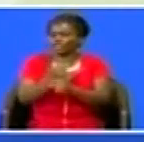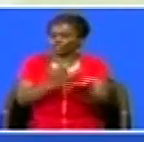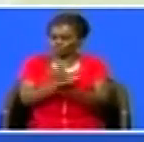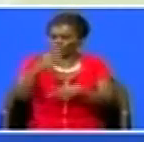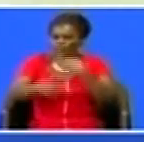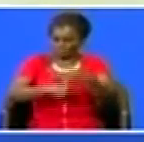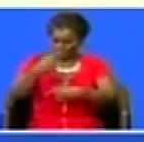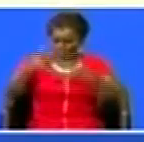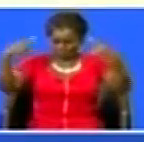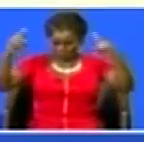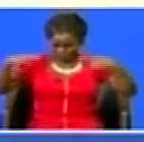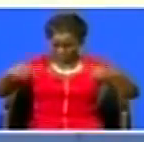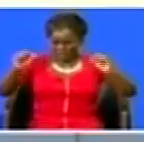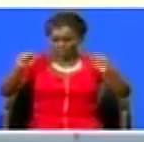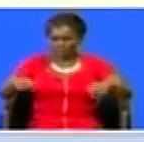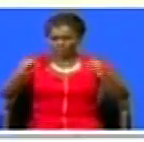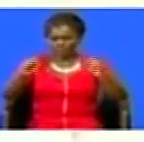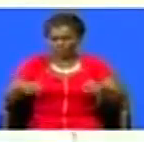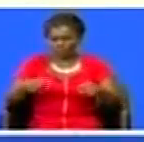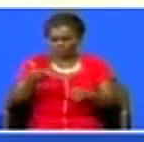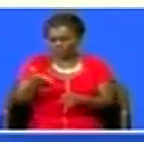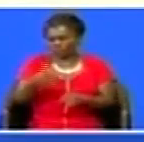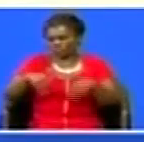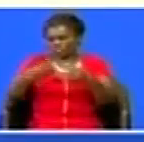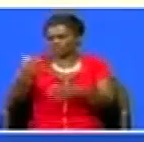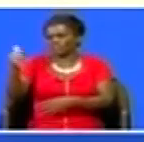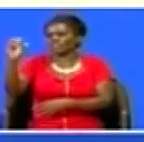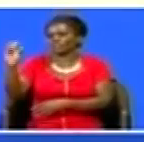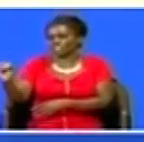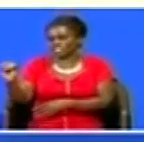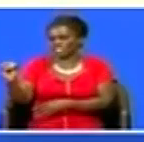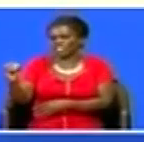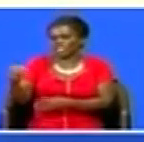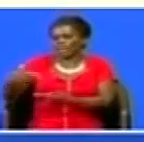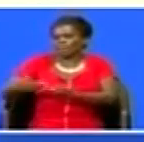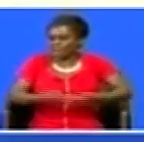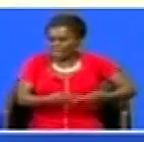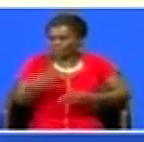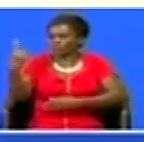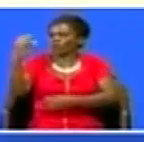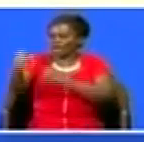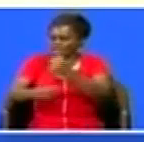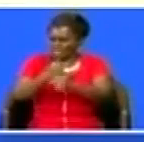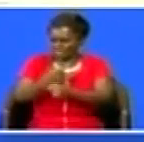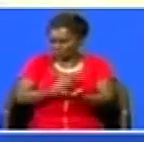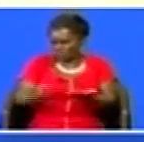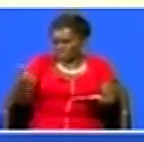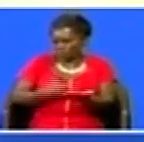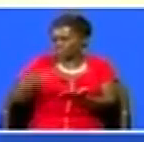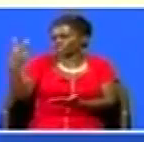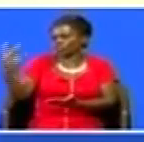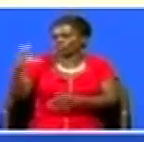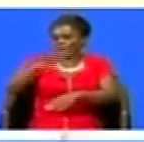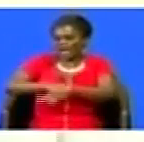the process is a success. Possible for this donor cow to give up to 50 calves in 1 year. This is because you can just produce eggs every 2 weeks from this